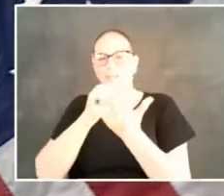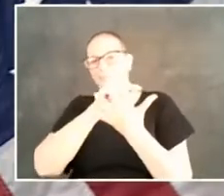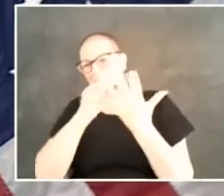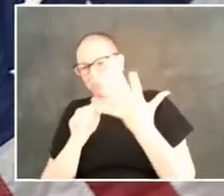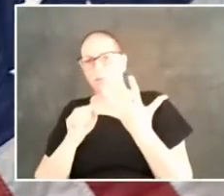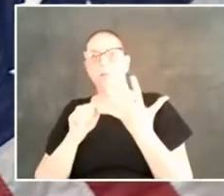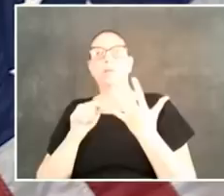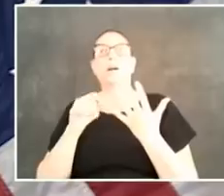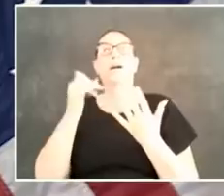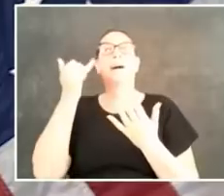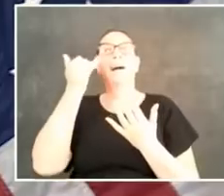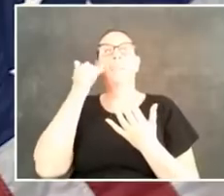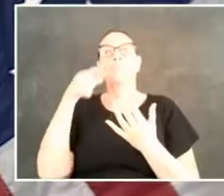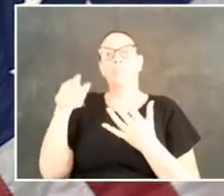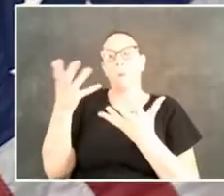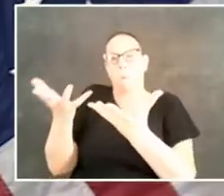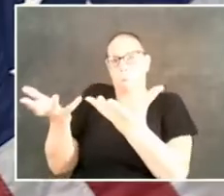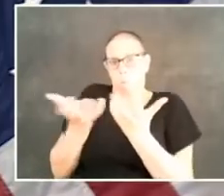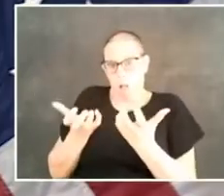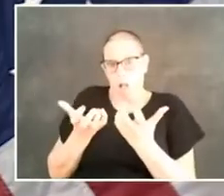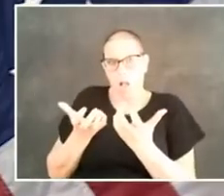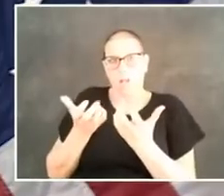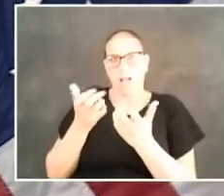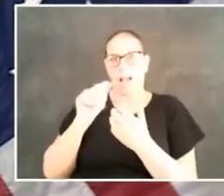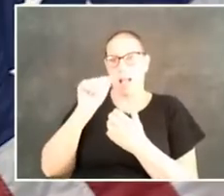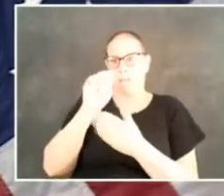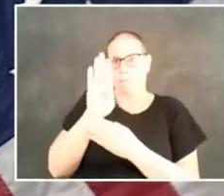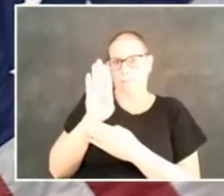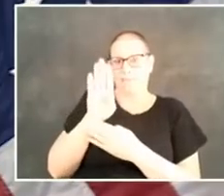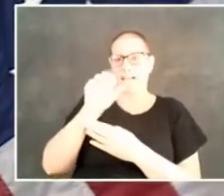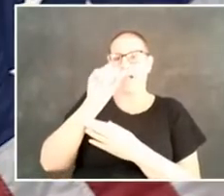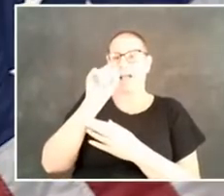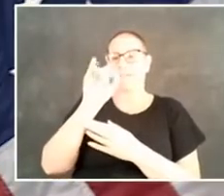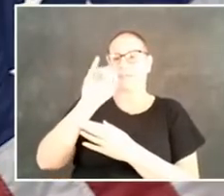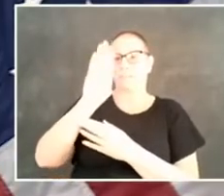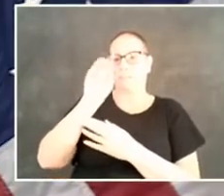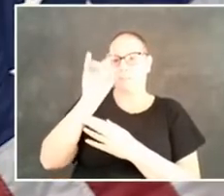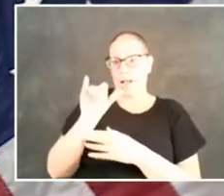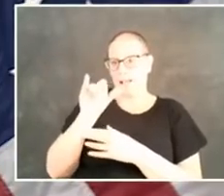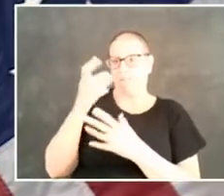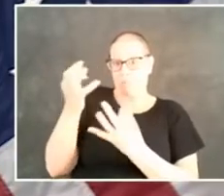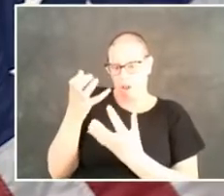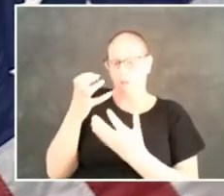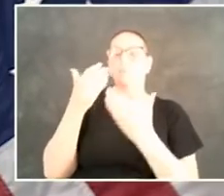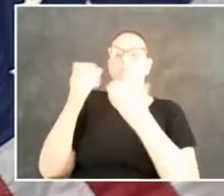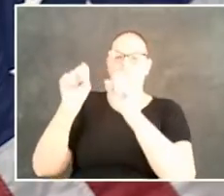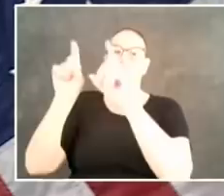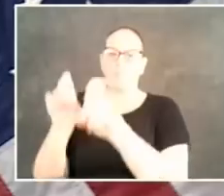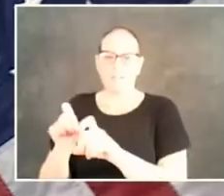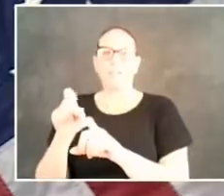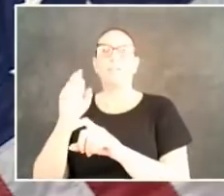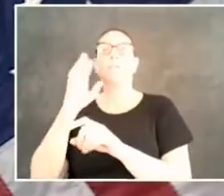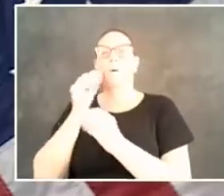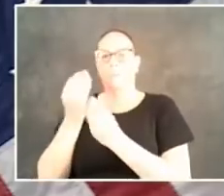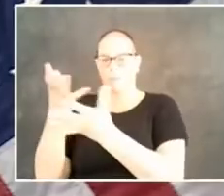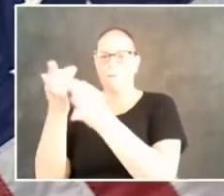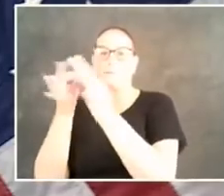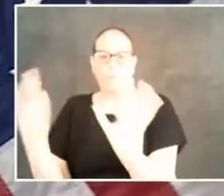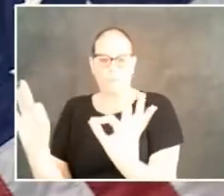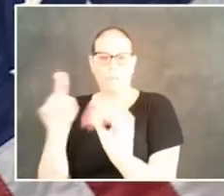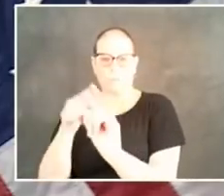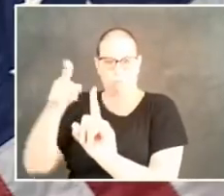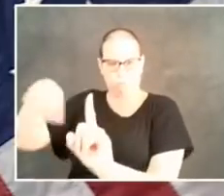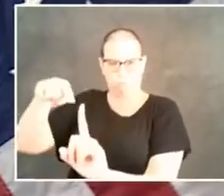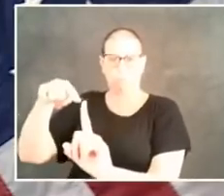will be administered through an effort put together by the CDC, and the expenses and staffing, et cetera, covered by the federal